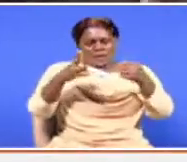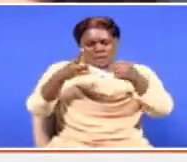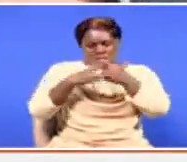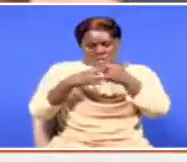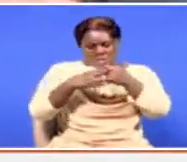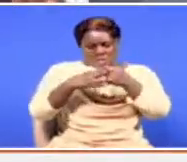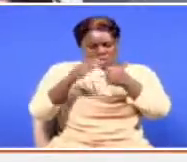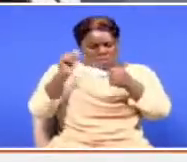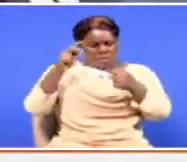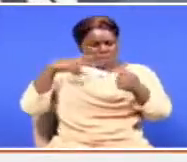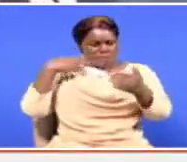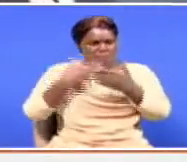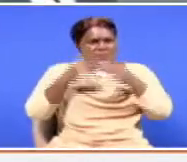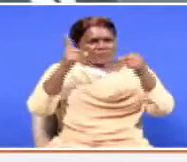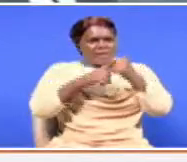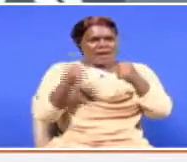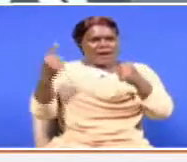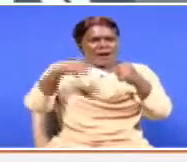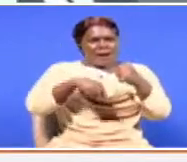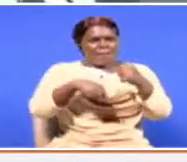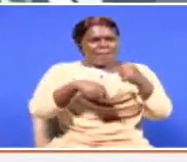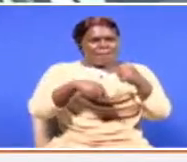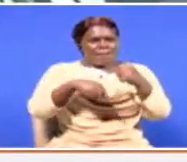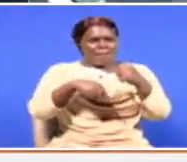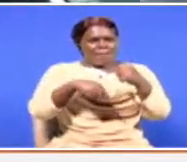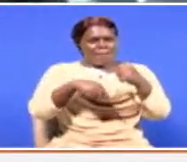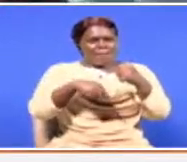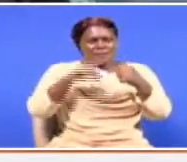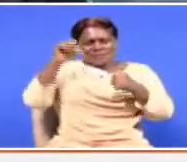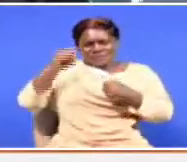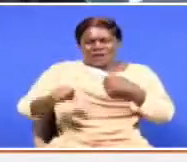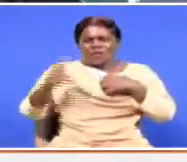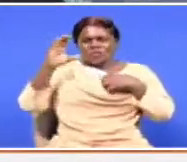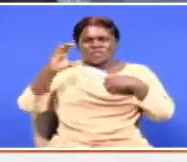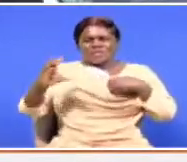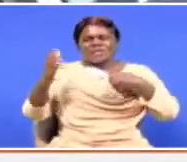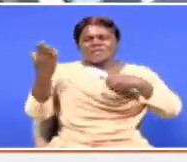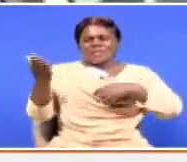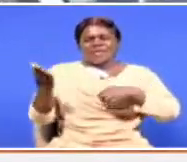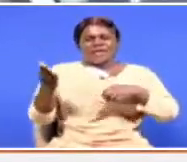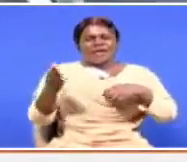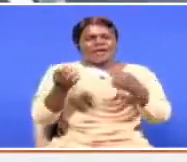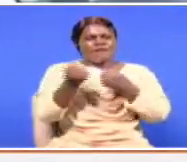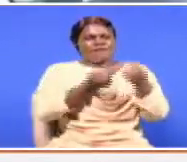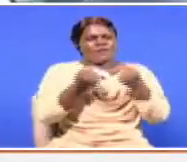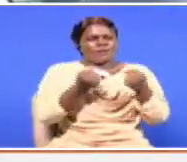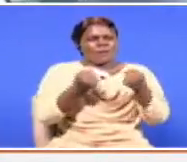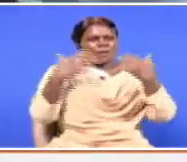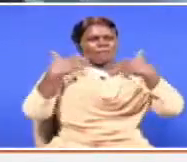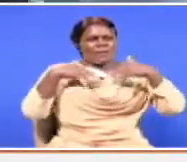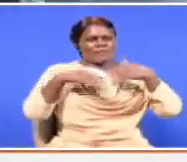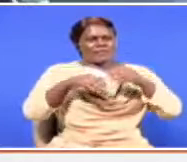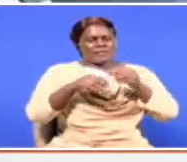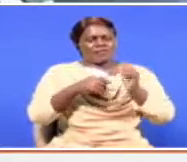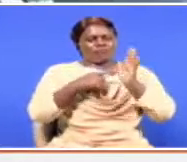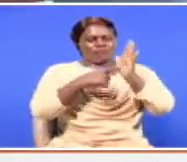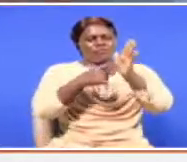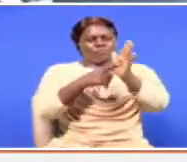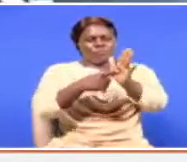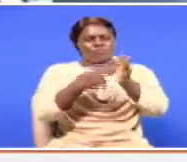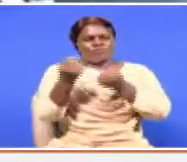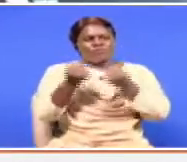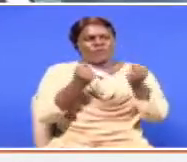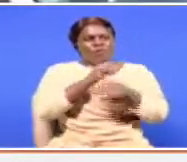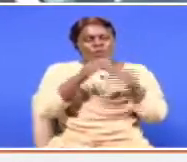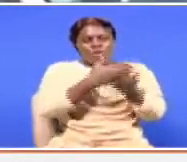a.m. all the way to 6. Come through. Tuko hapa South Sea will be here. And Automark have amazing offers on all sorts of cars.